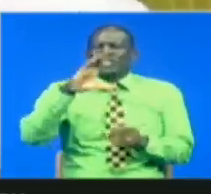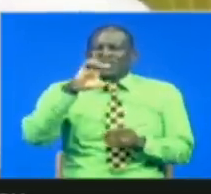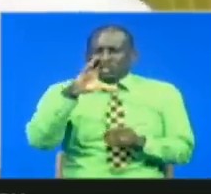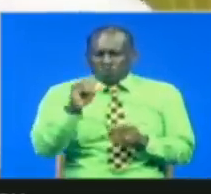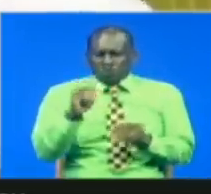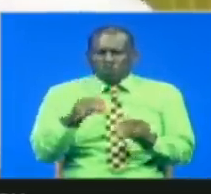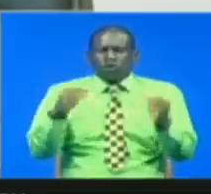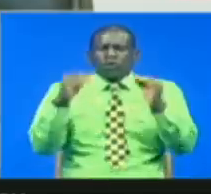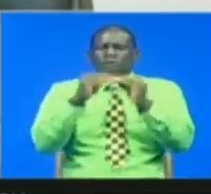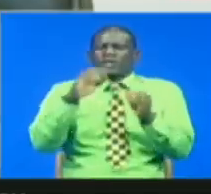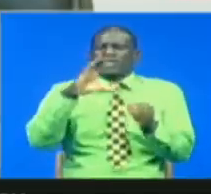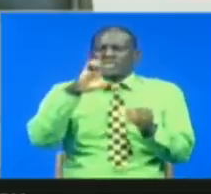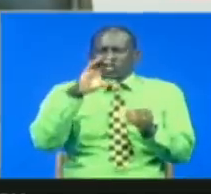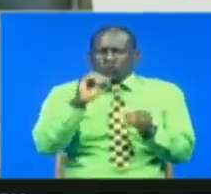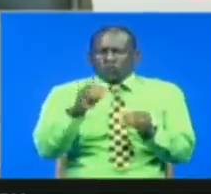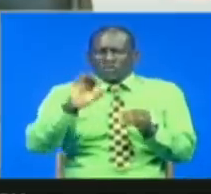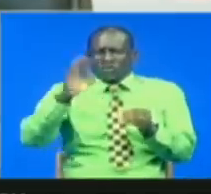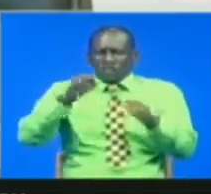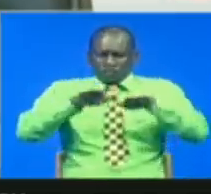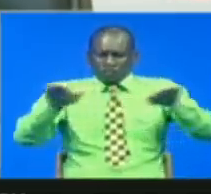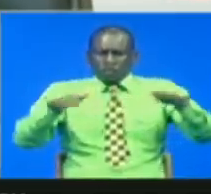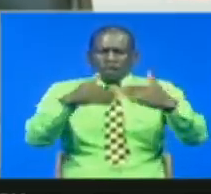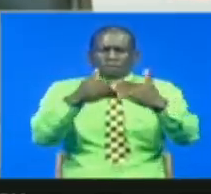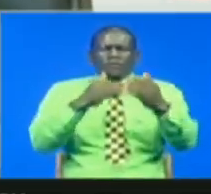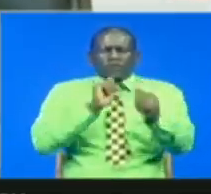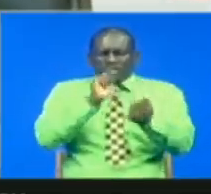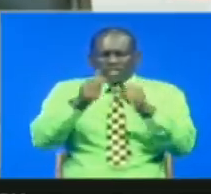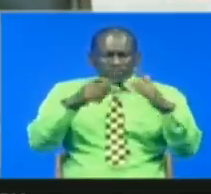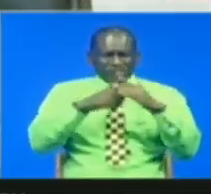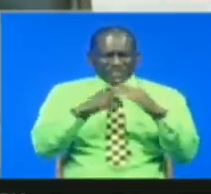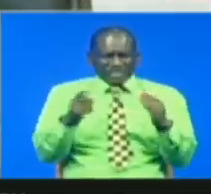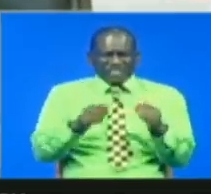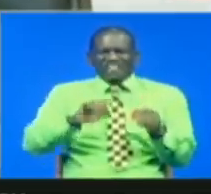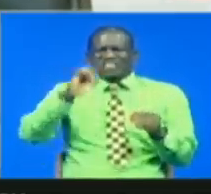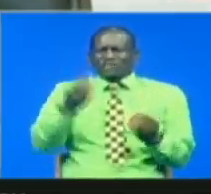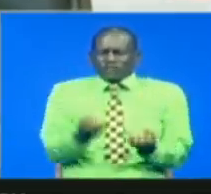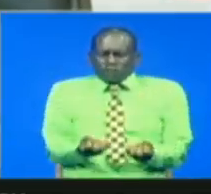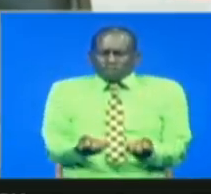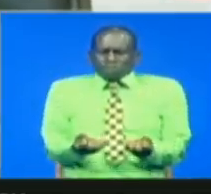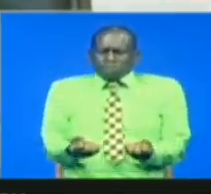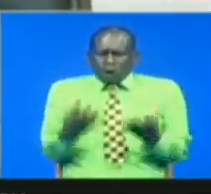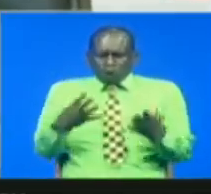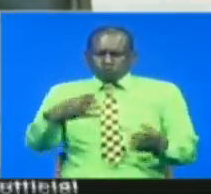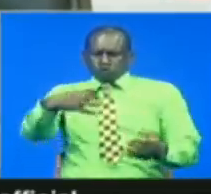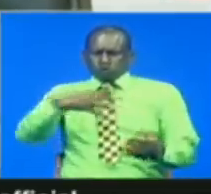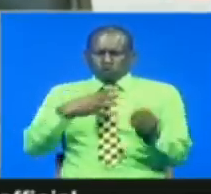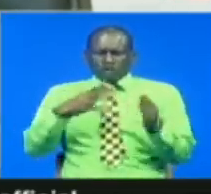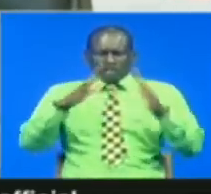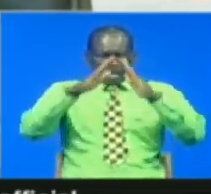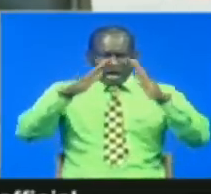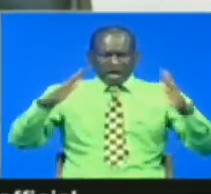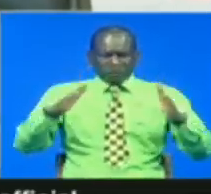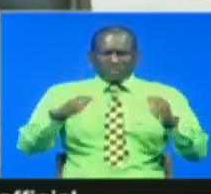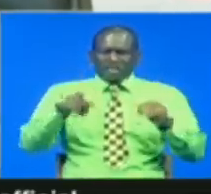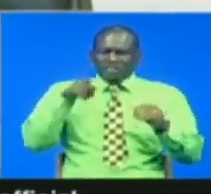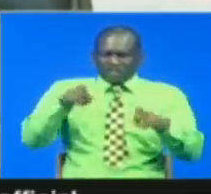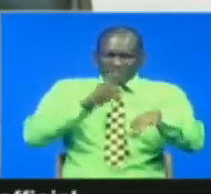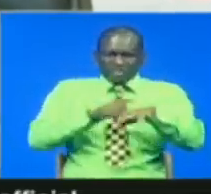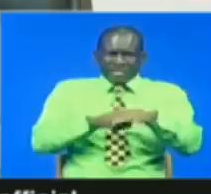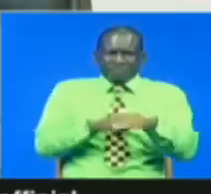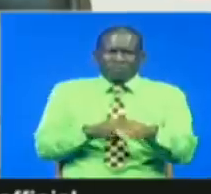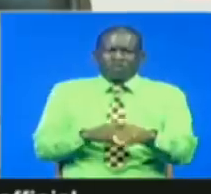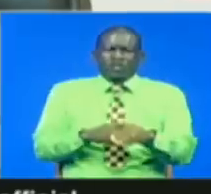met the CEO on third floor. But before the interview got underway, the first blast shook the buildings. This moment